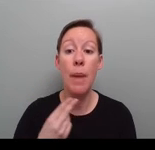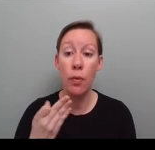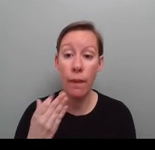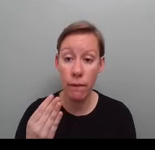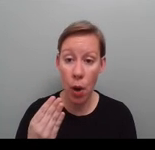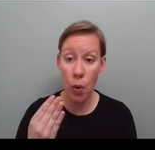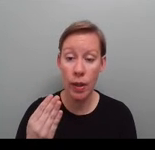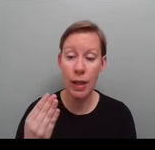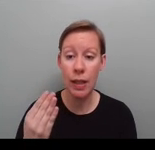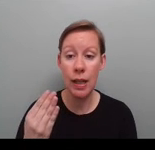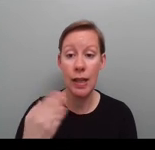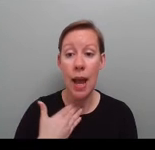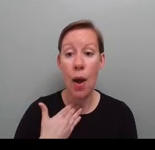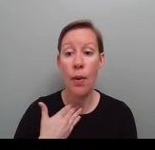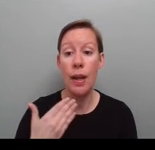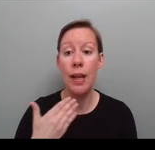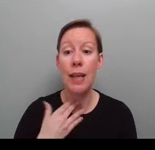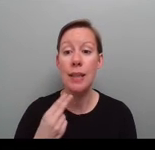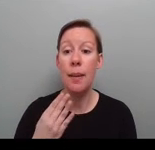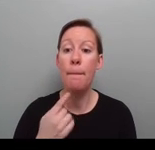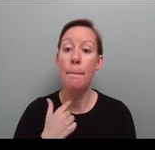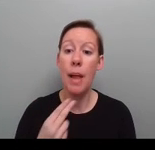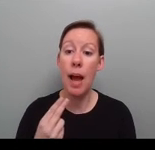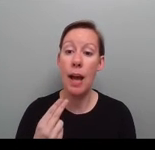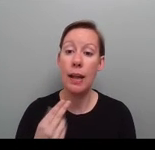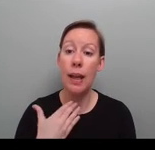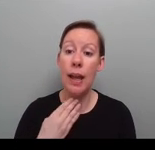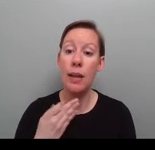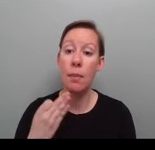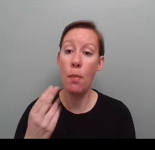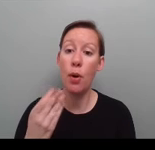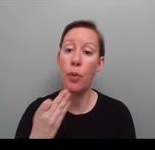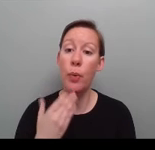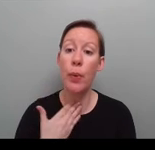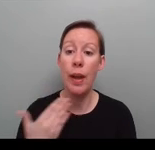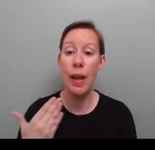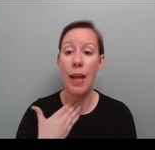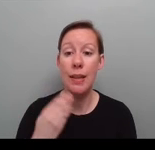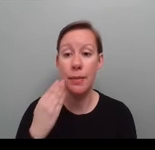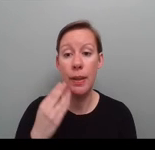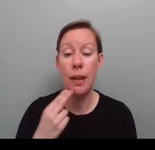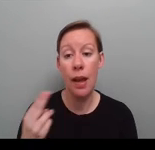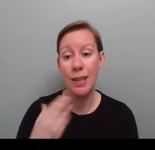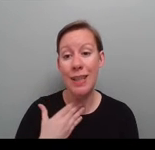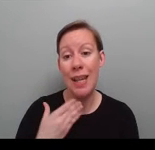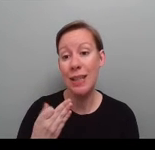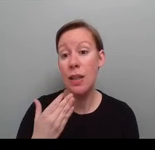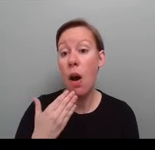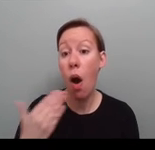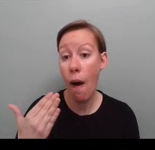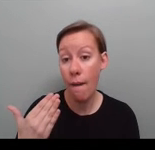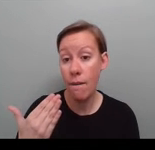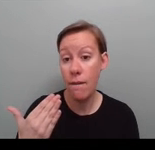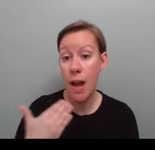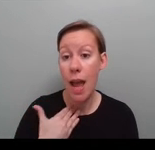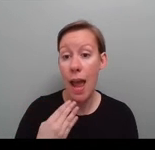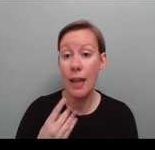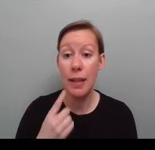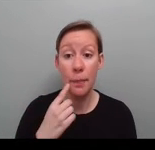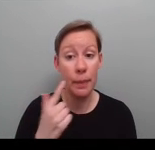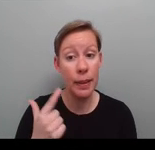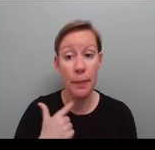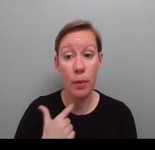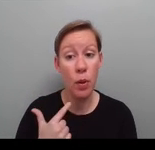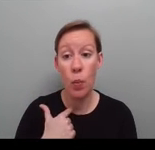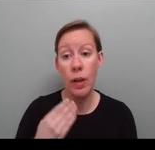microphone, and right now it is black and it's got a mark through it. This is telling me that my audio is off and people